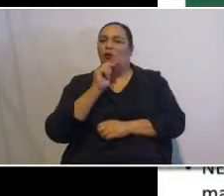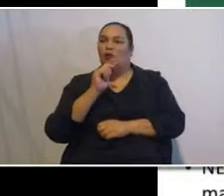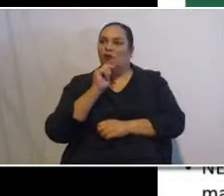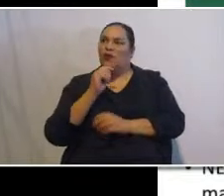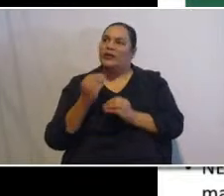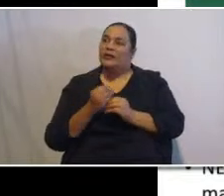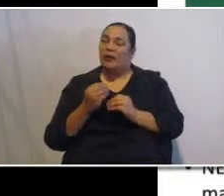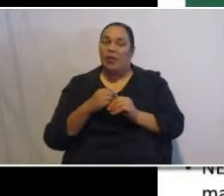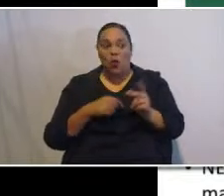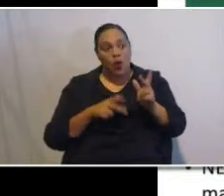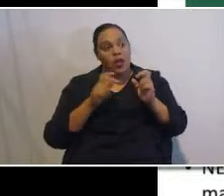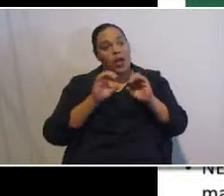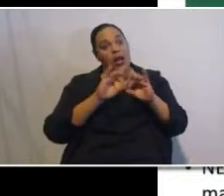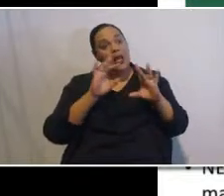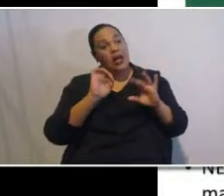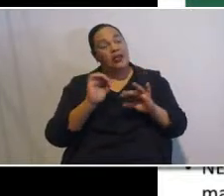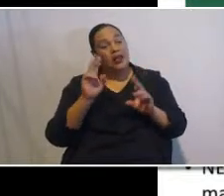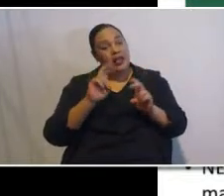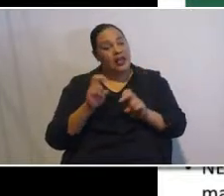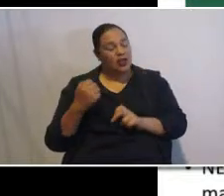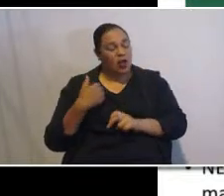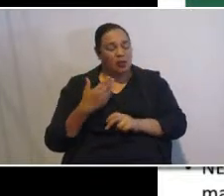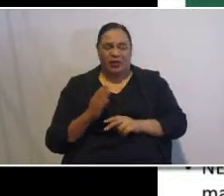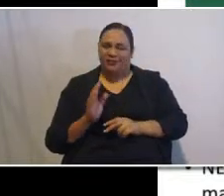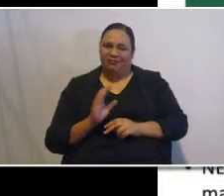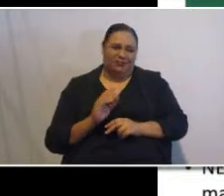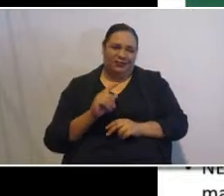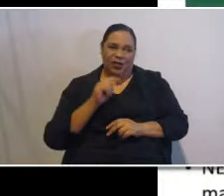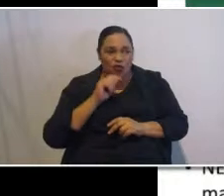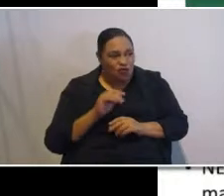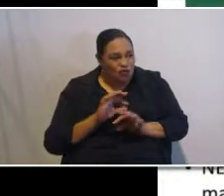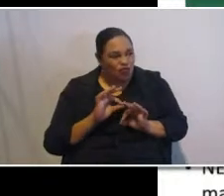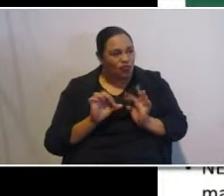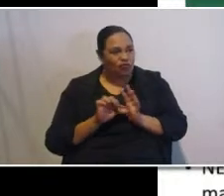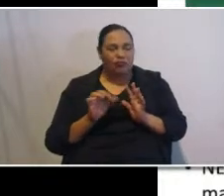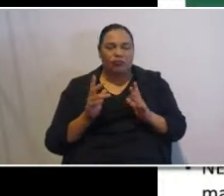anything that we're hearing in the Eskom application which is